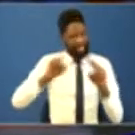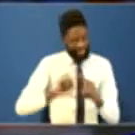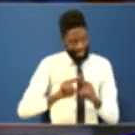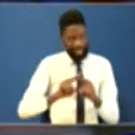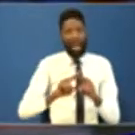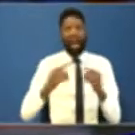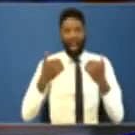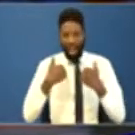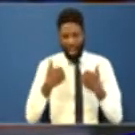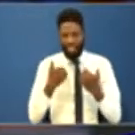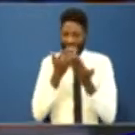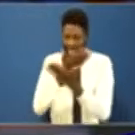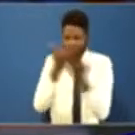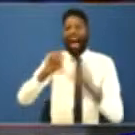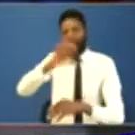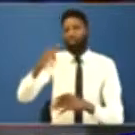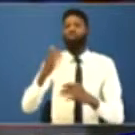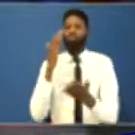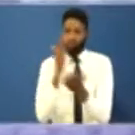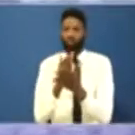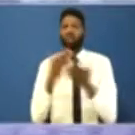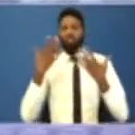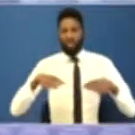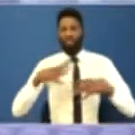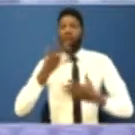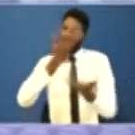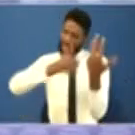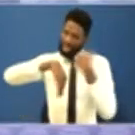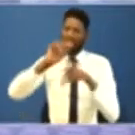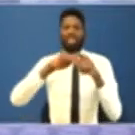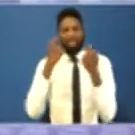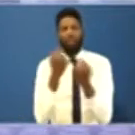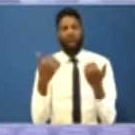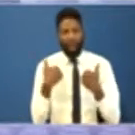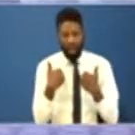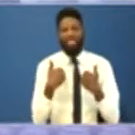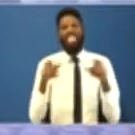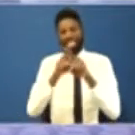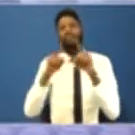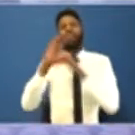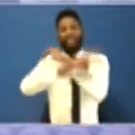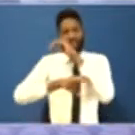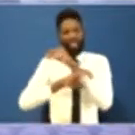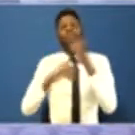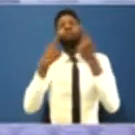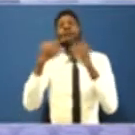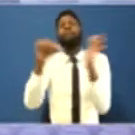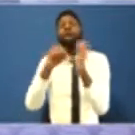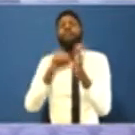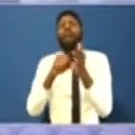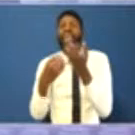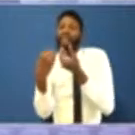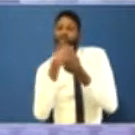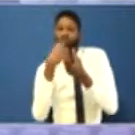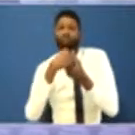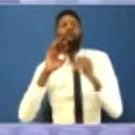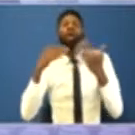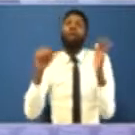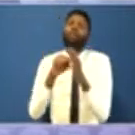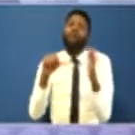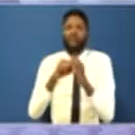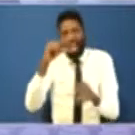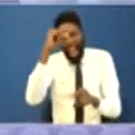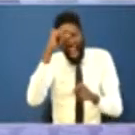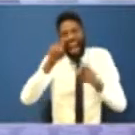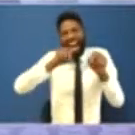cocktail nature of this county which is a reflection of the country entirely is the problem inclusion or governance in your view in addressing